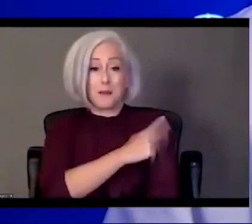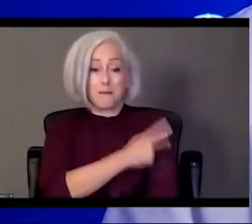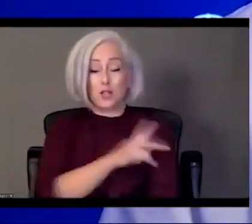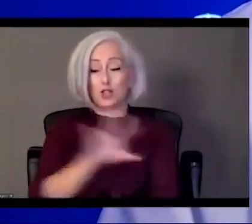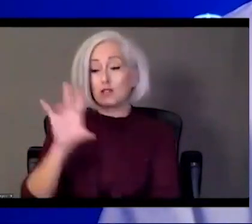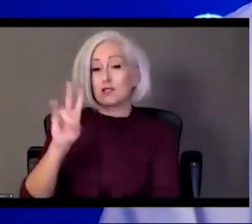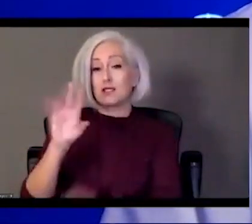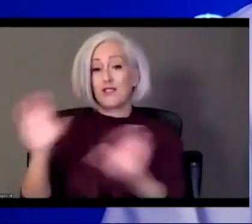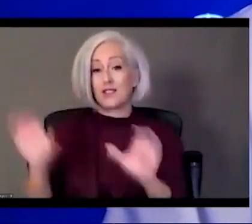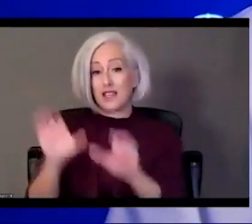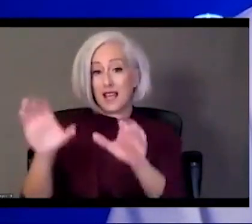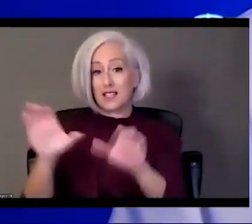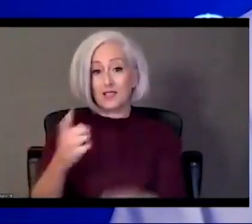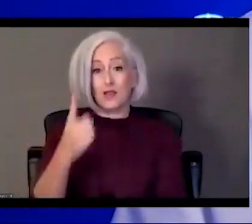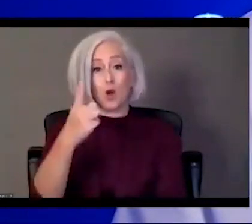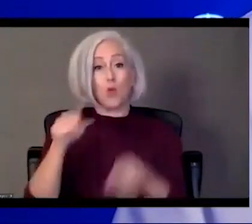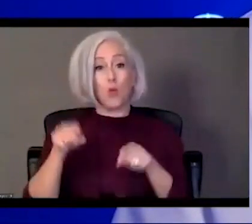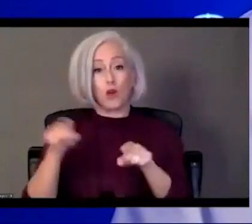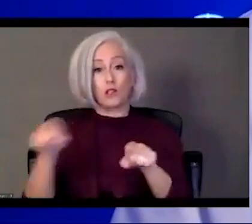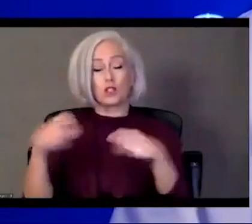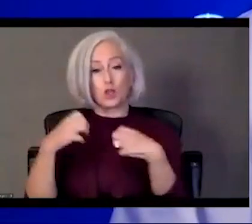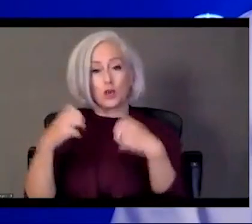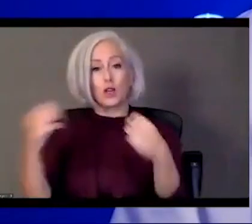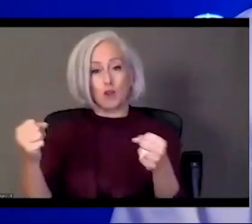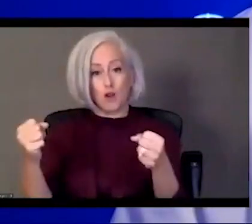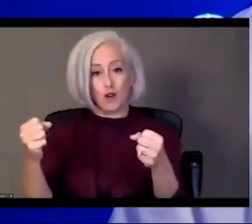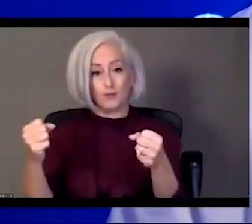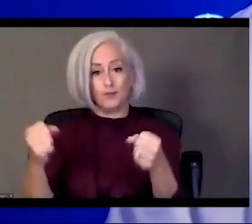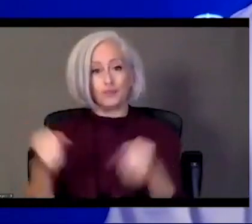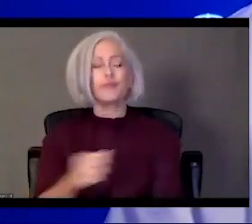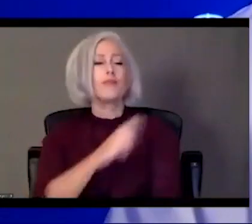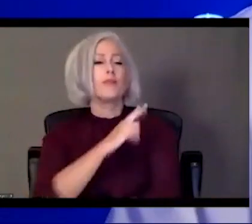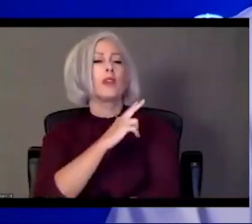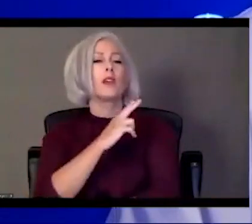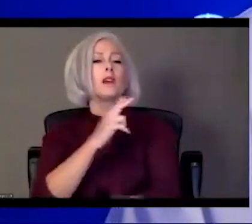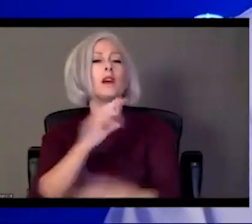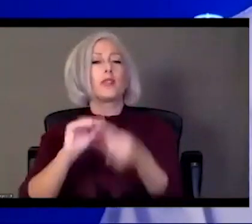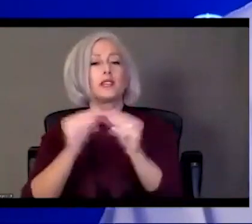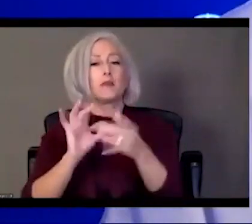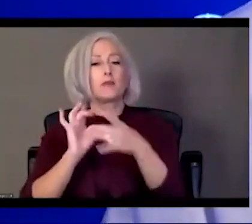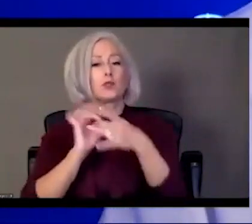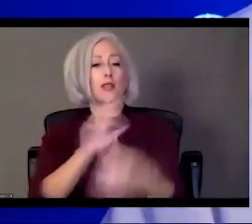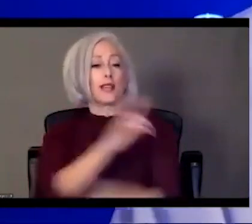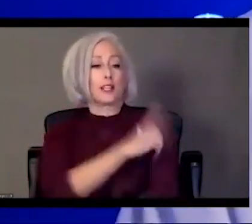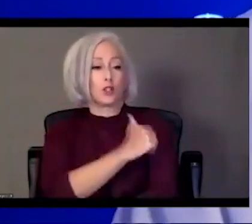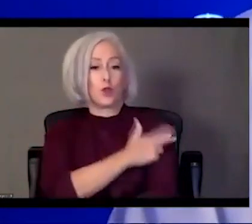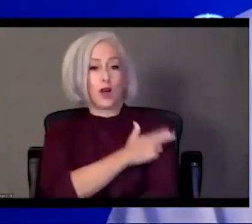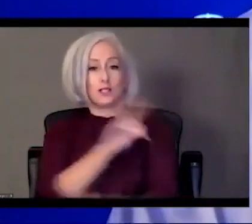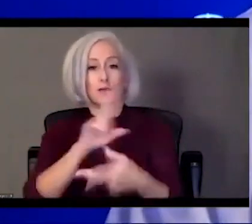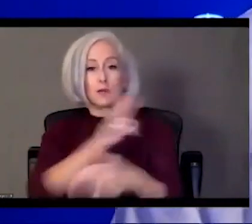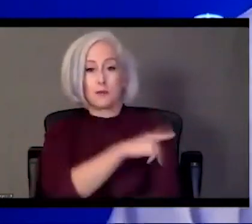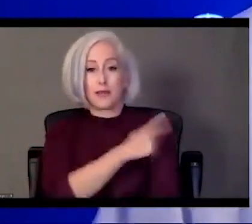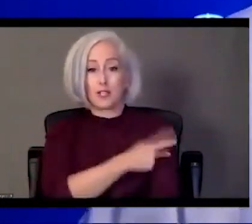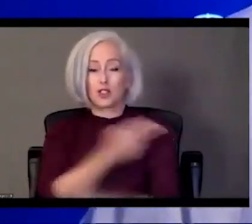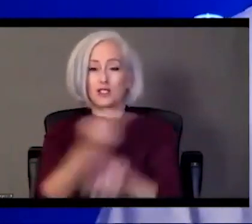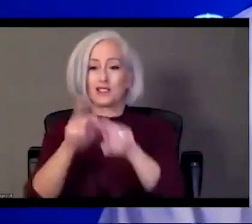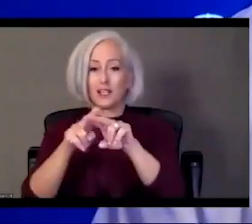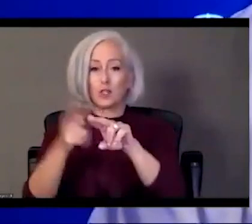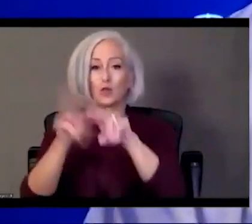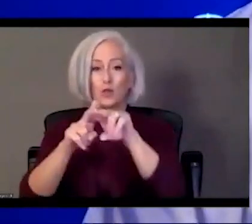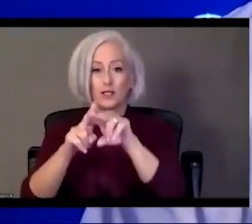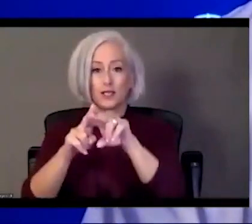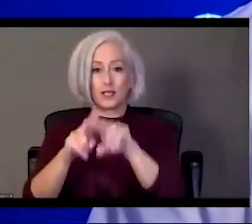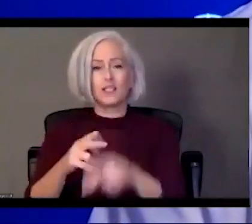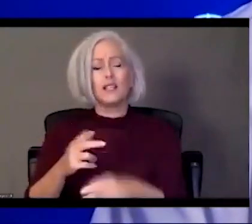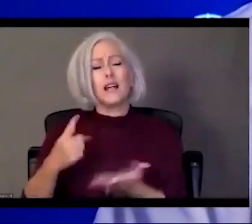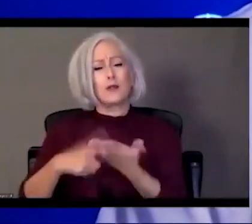period. So the numbers for hospitalization are creeping up, and I was talking with a friend last night about this. You know, we do understand, and we've said this now for a few